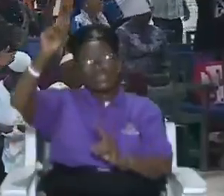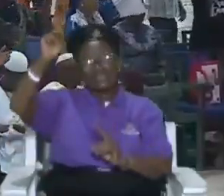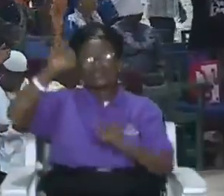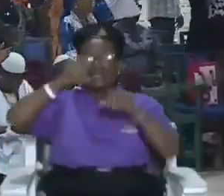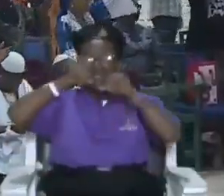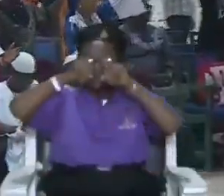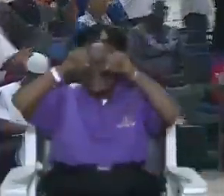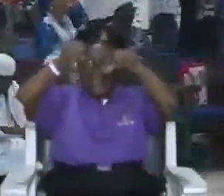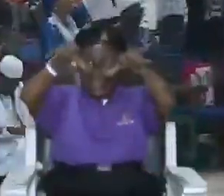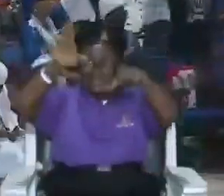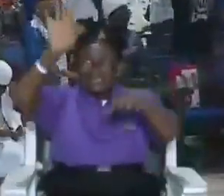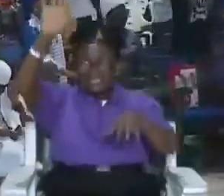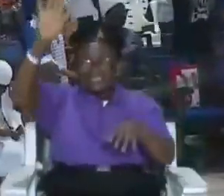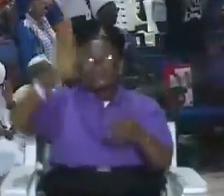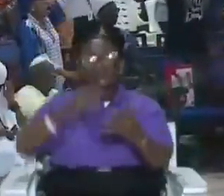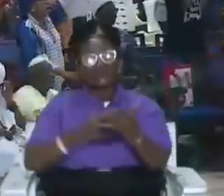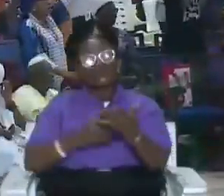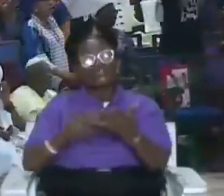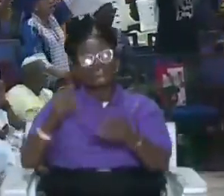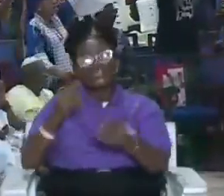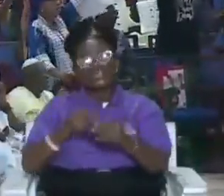Bless his holy name.